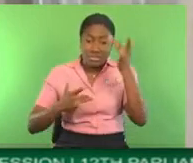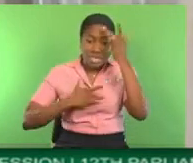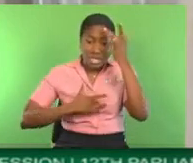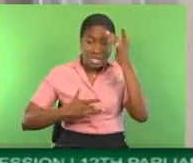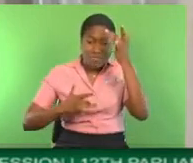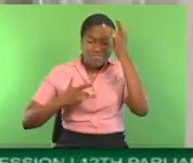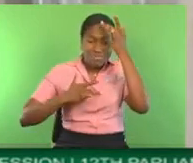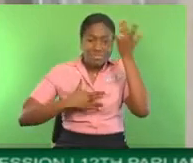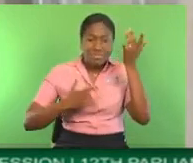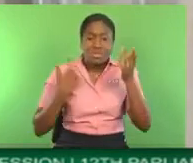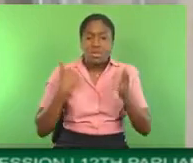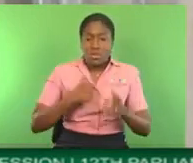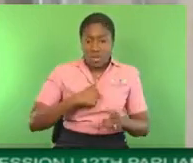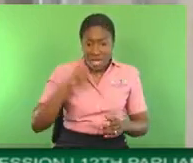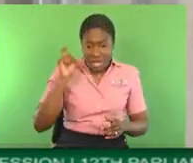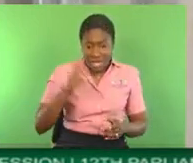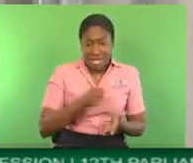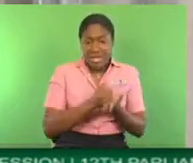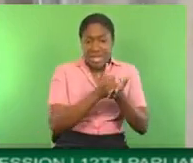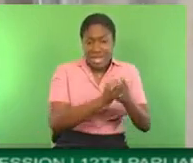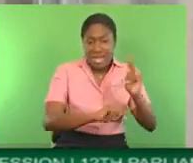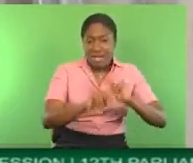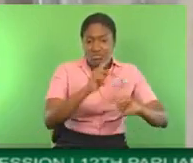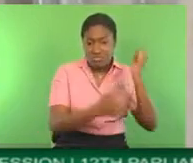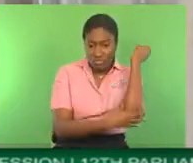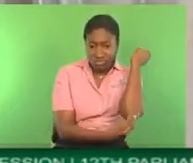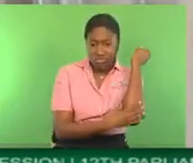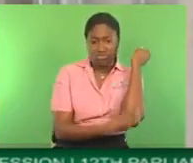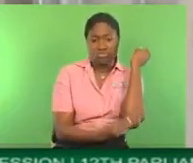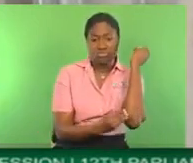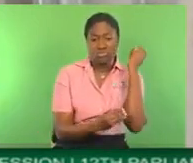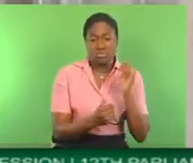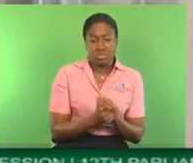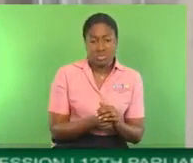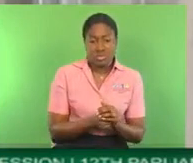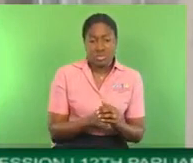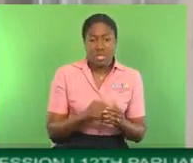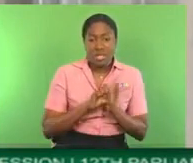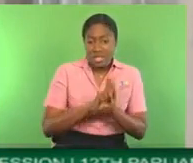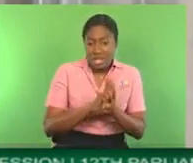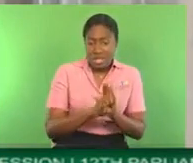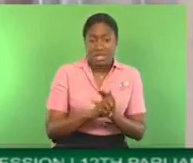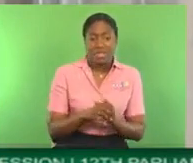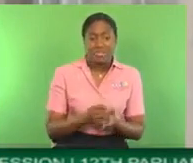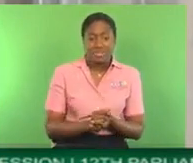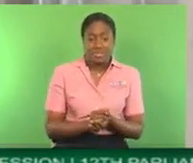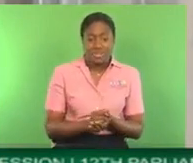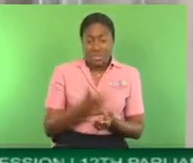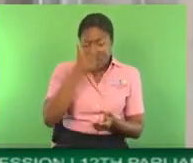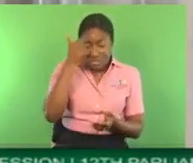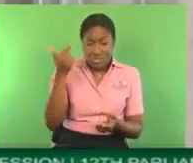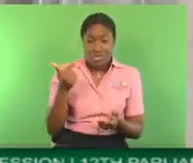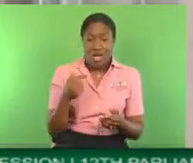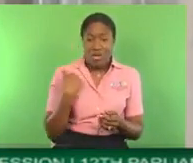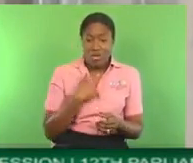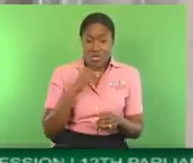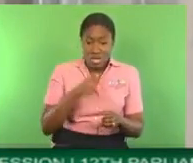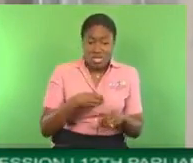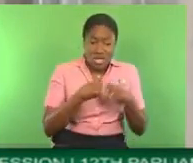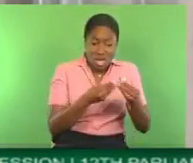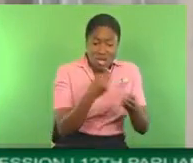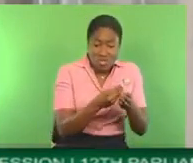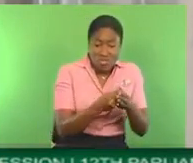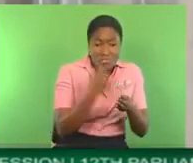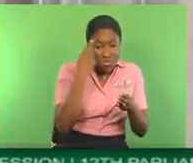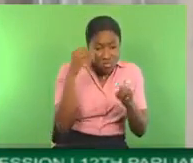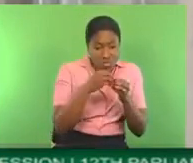reduction initiatives in low-income countries, particularly by increasing household costs associated with healthcare.